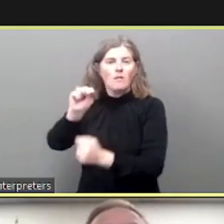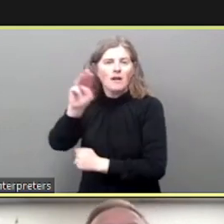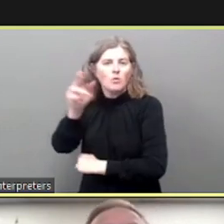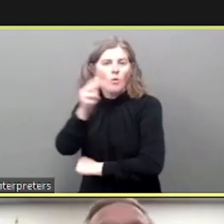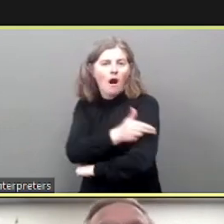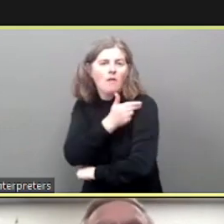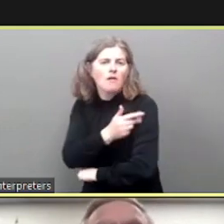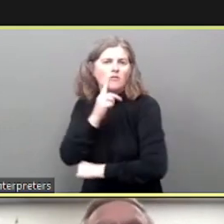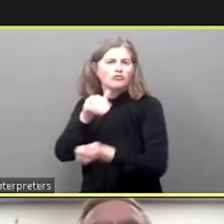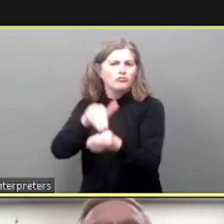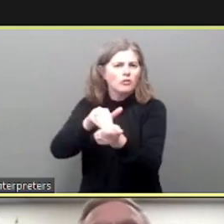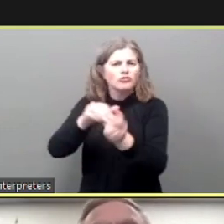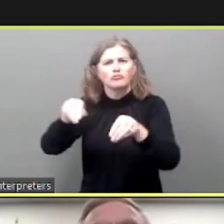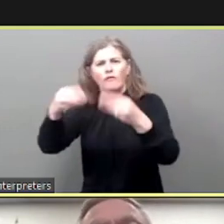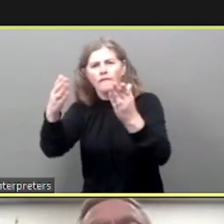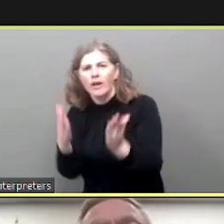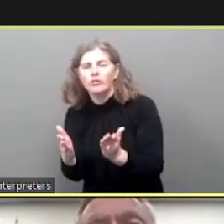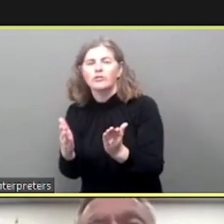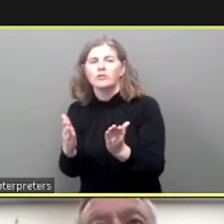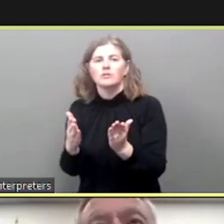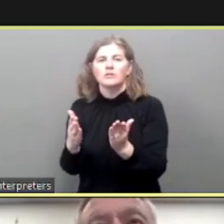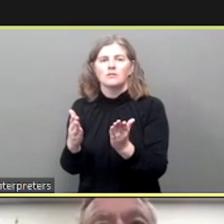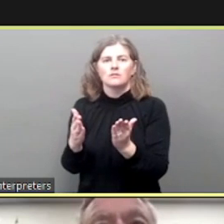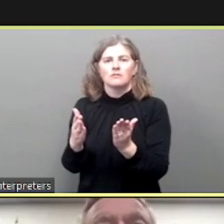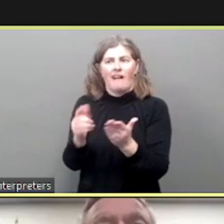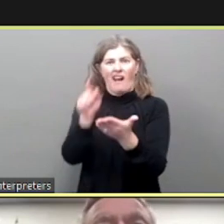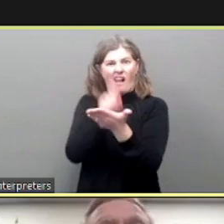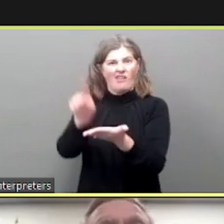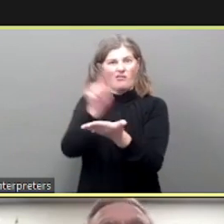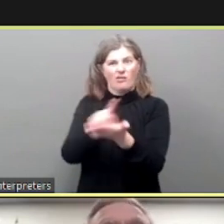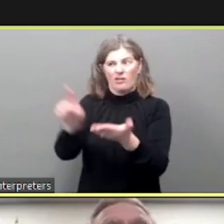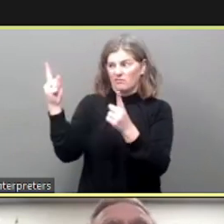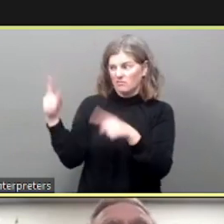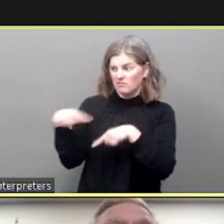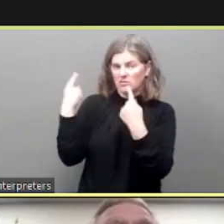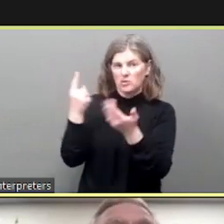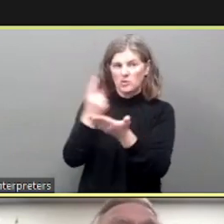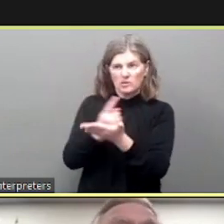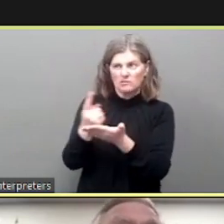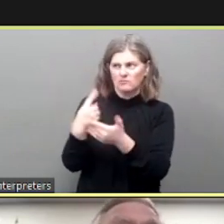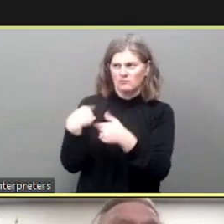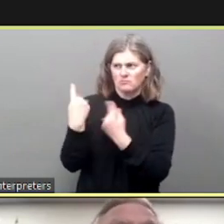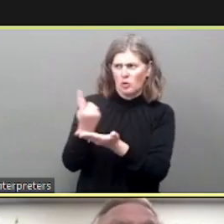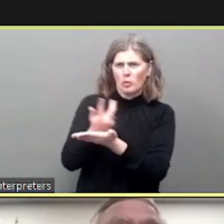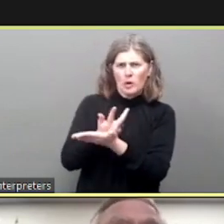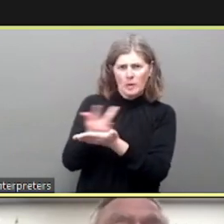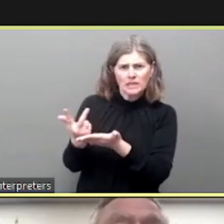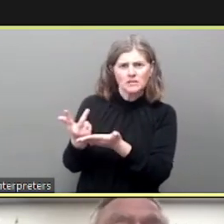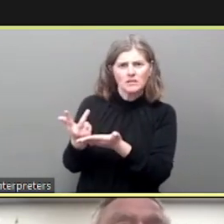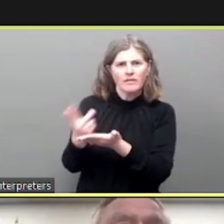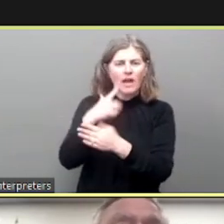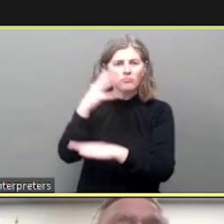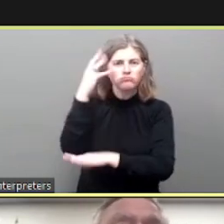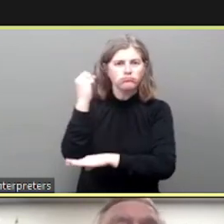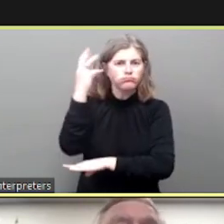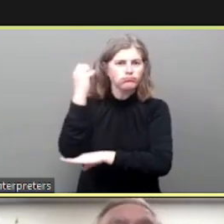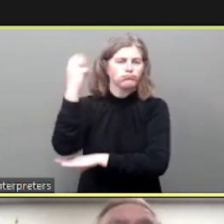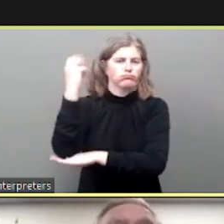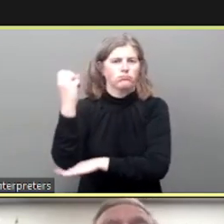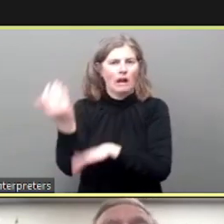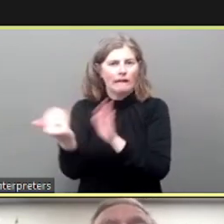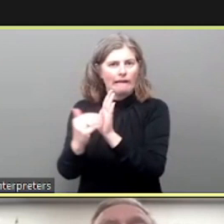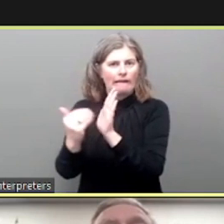and providers who every week for the past couple of weeks, past 3 weeks, set a new record in